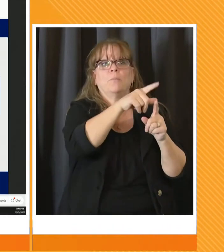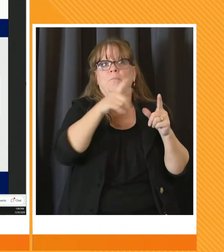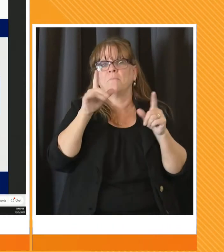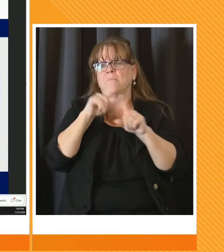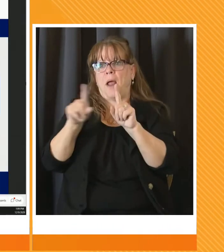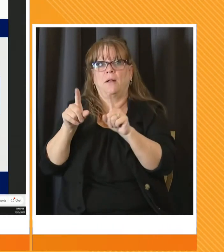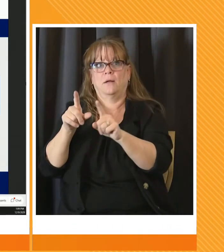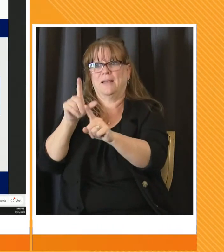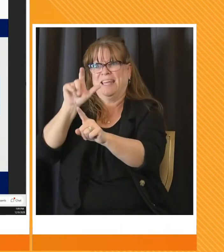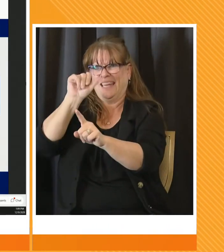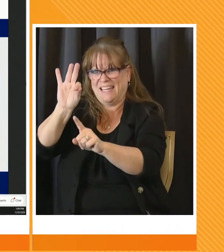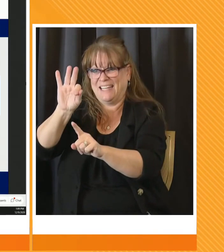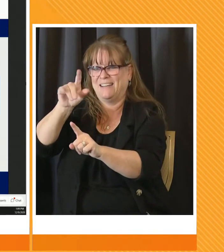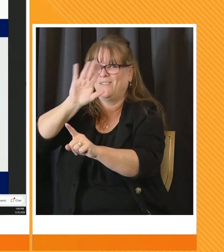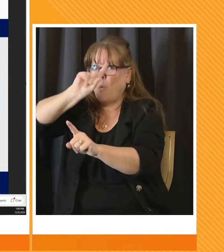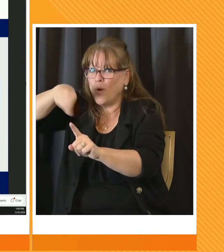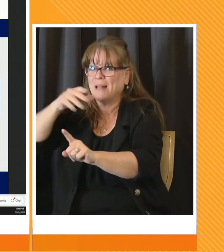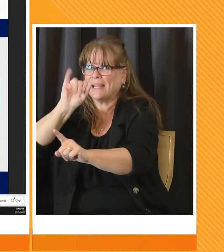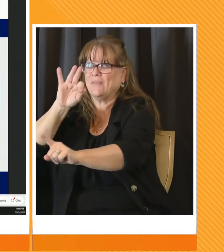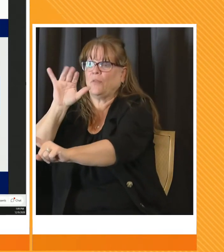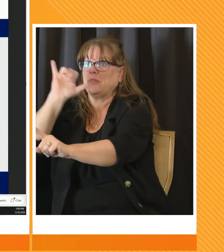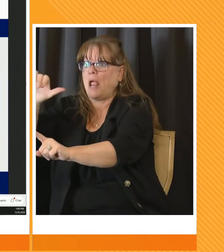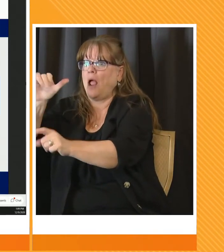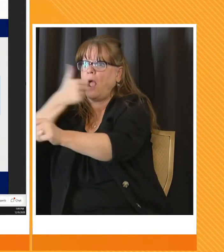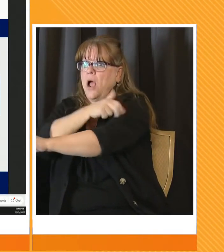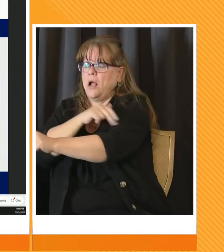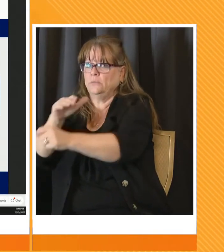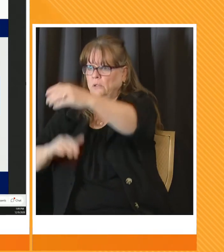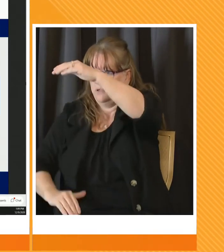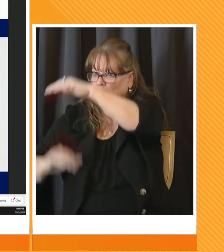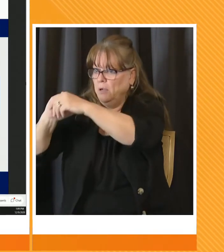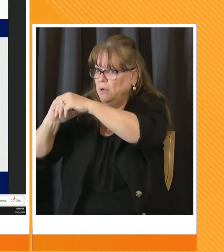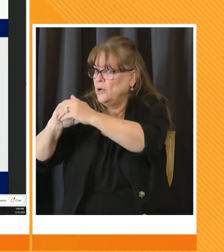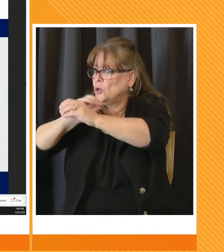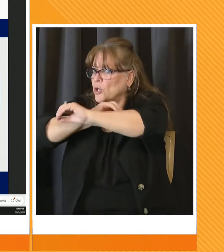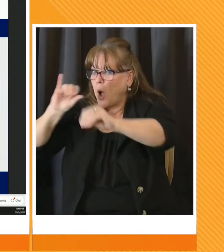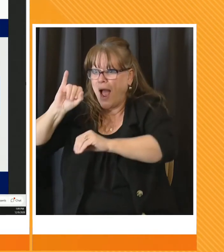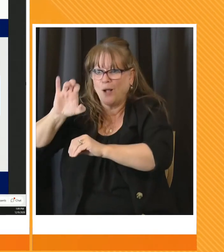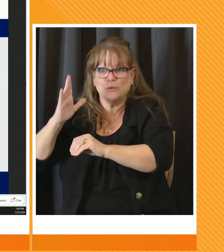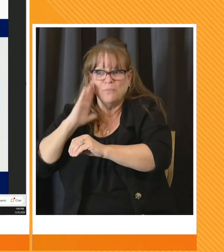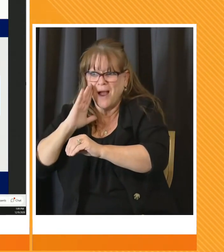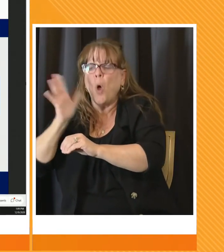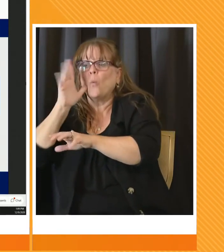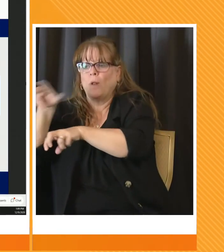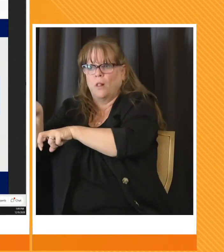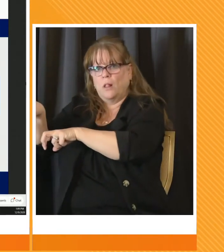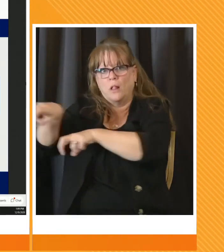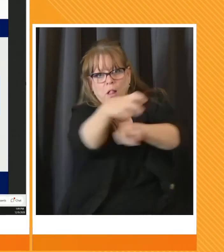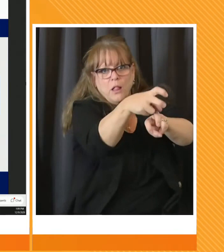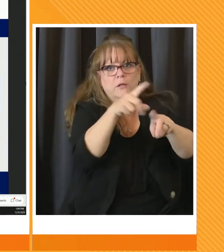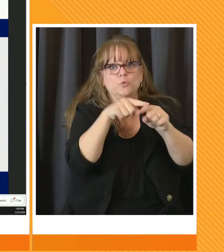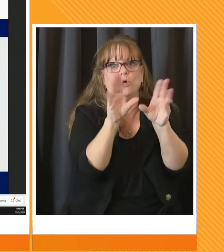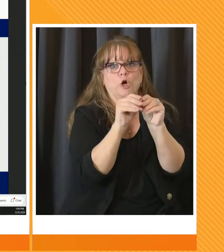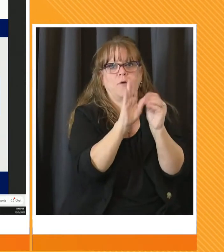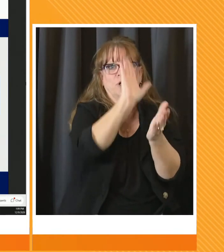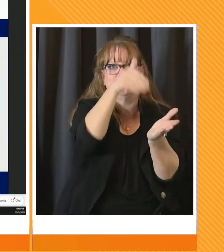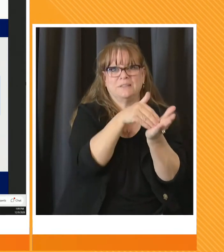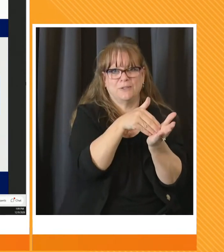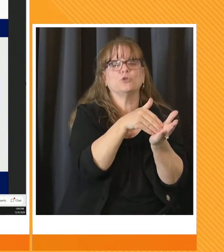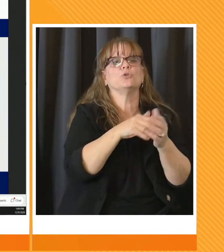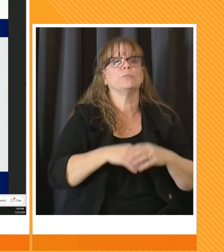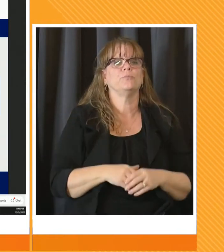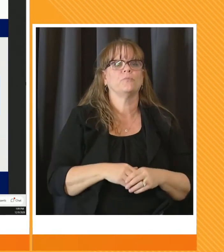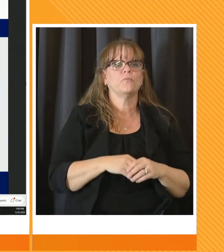Next slide, please. So we are obviously moving into our new phase of the response, as I said, which is